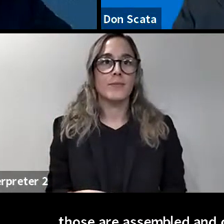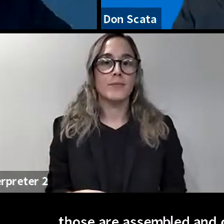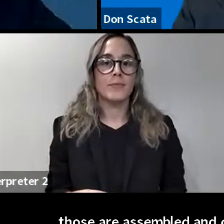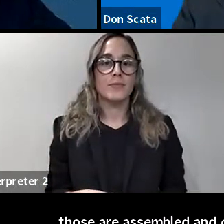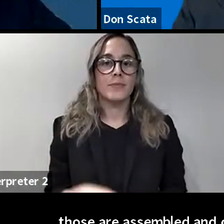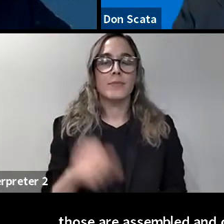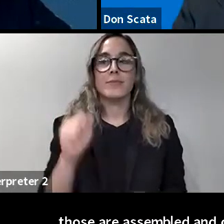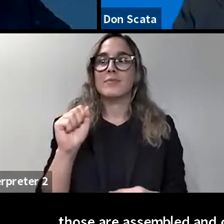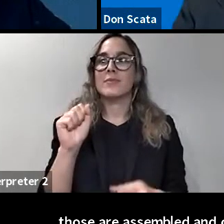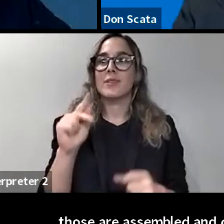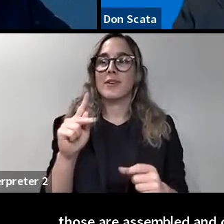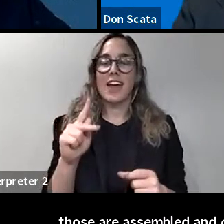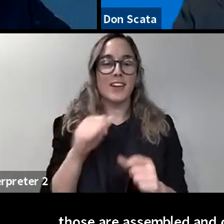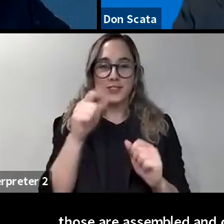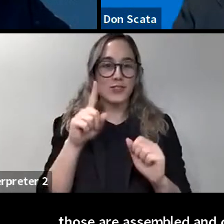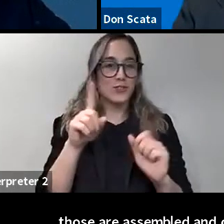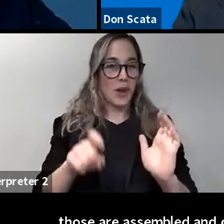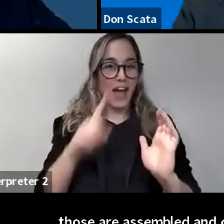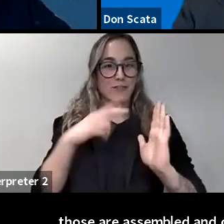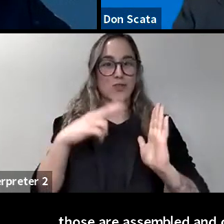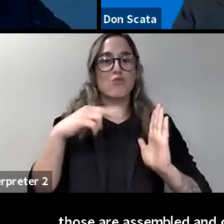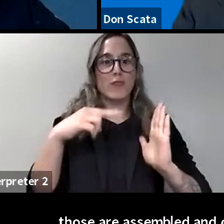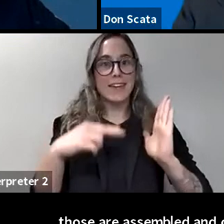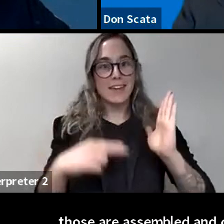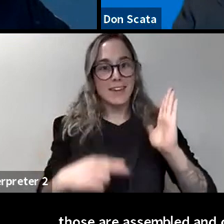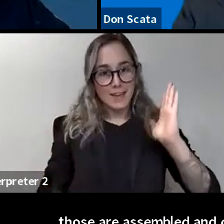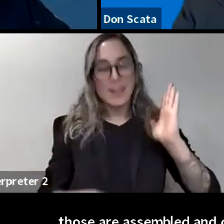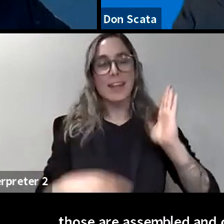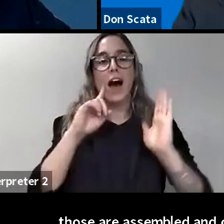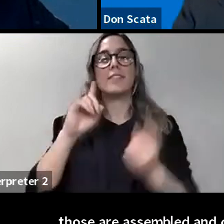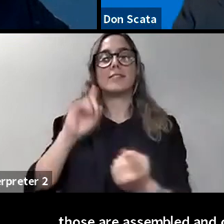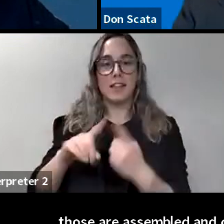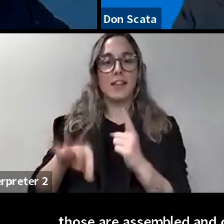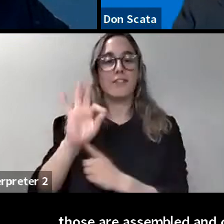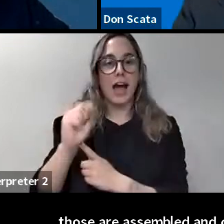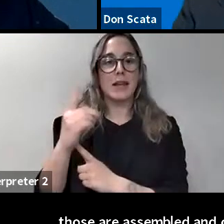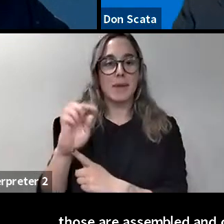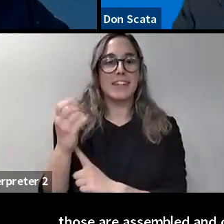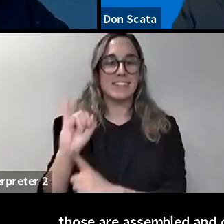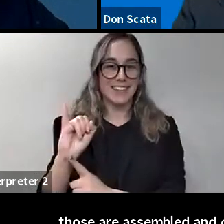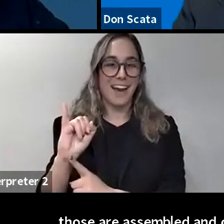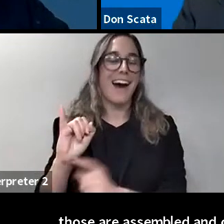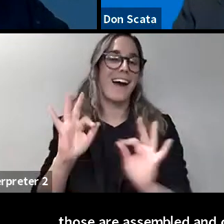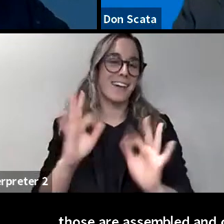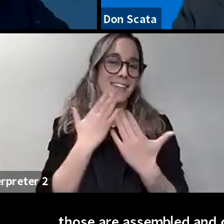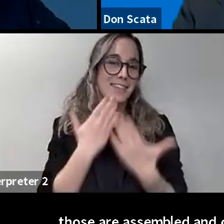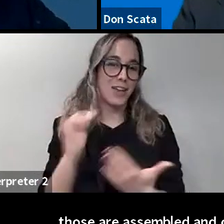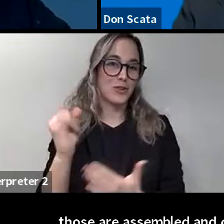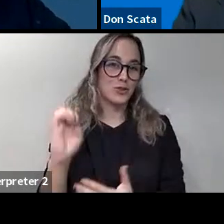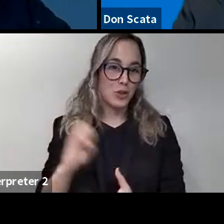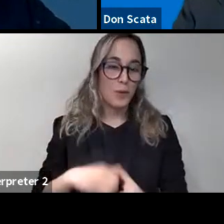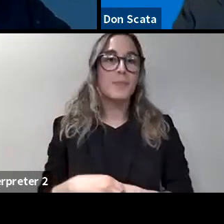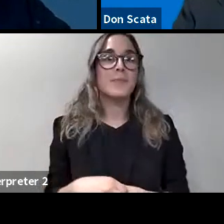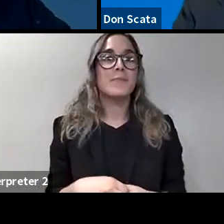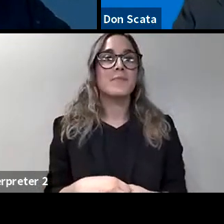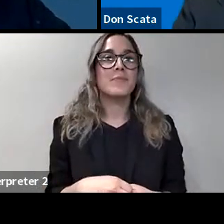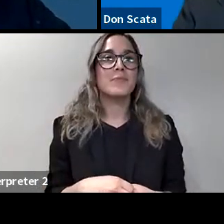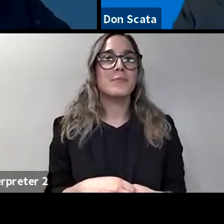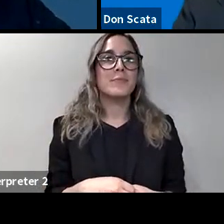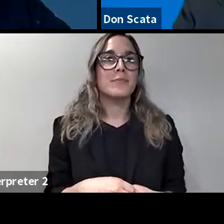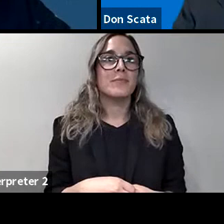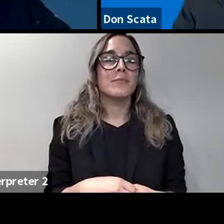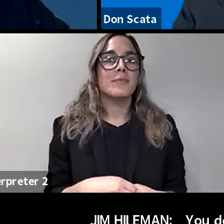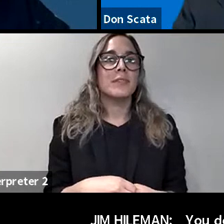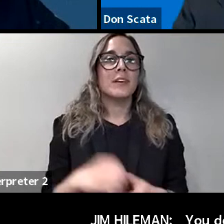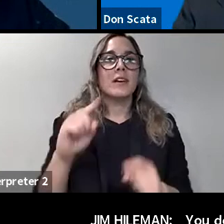Good. You don't have to read all the way to Appendix I to get to that information. Thanks, Joe. All right. There's